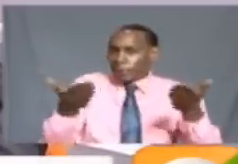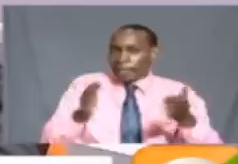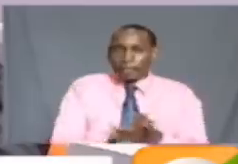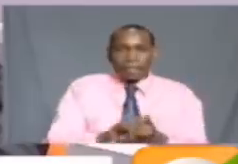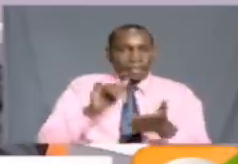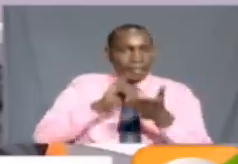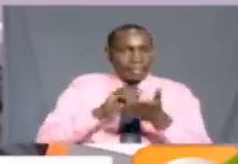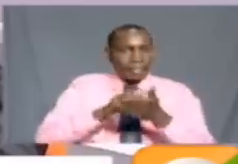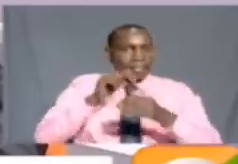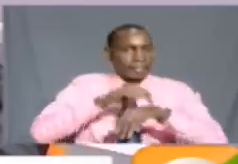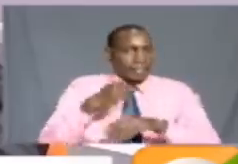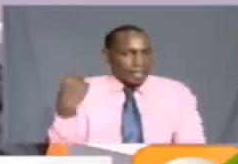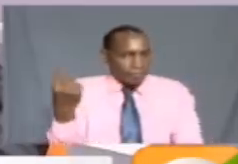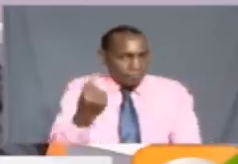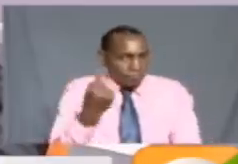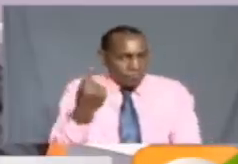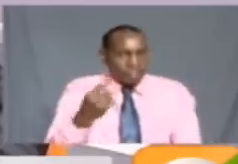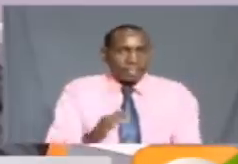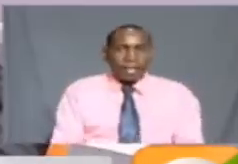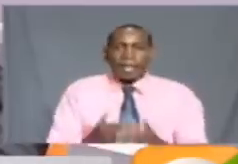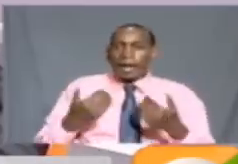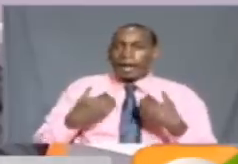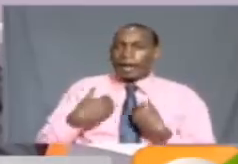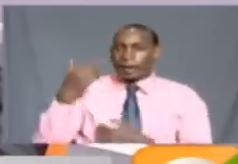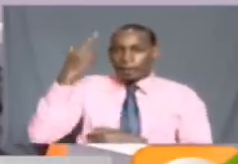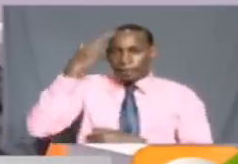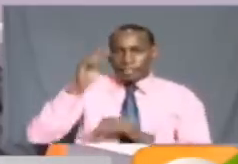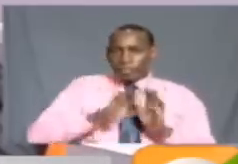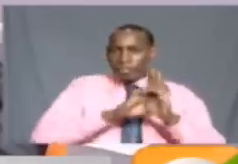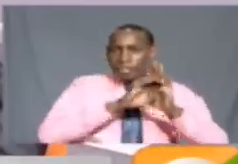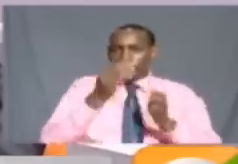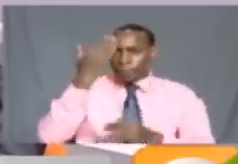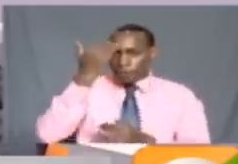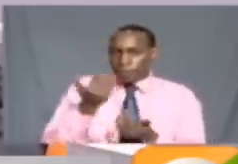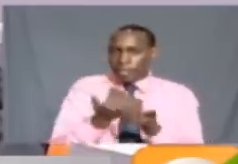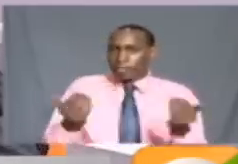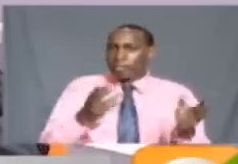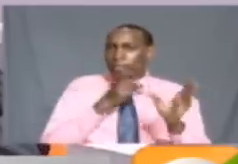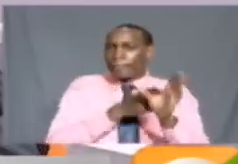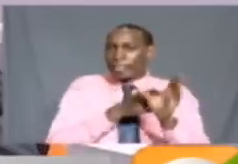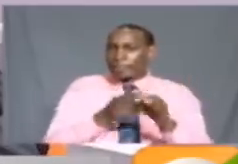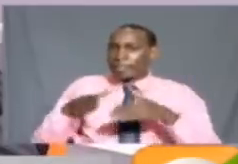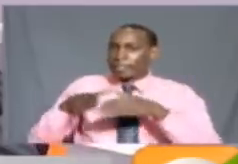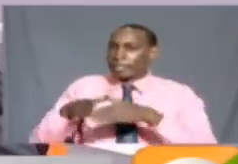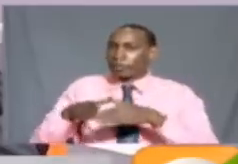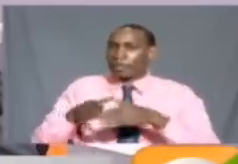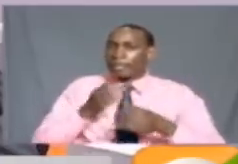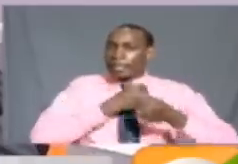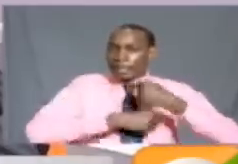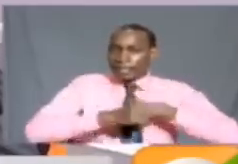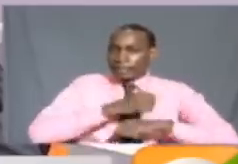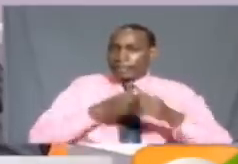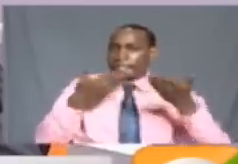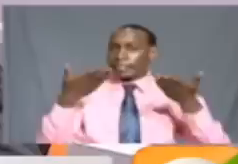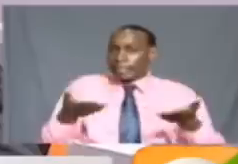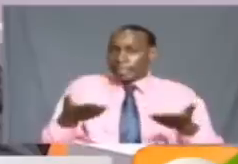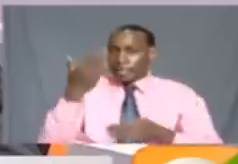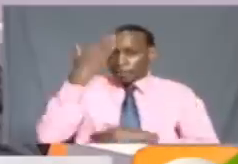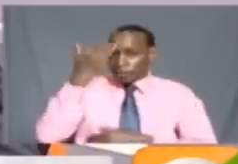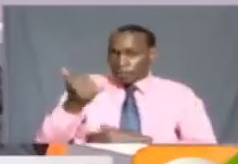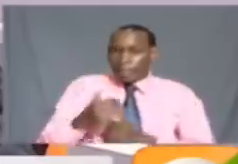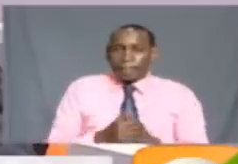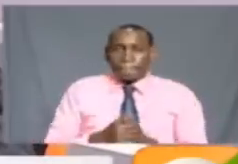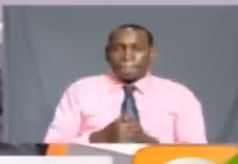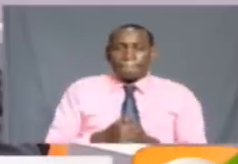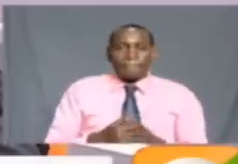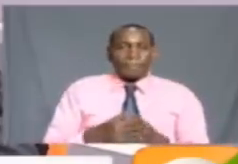is the only time. We find the reason, for instance, why children are engaging in sexual behavior at this point is because